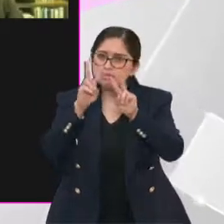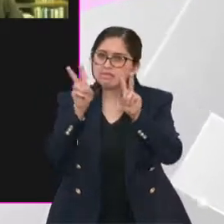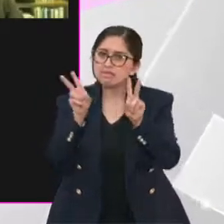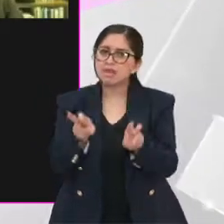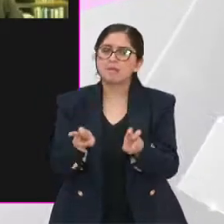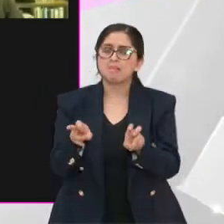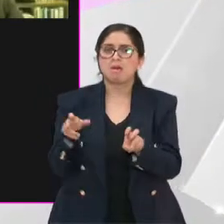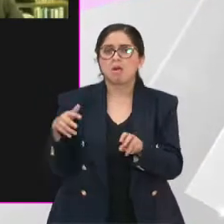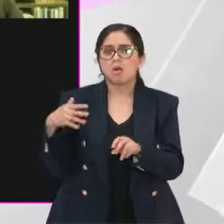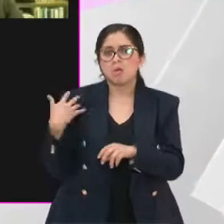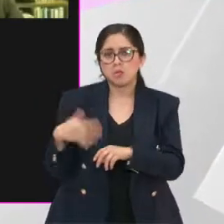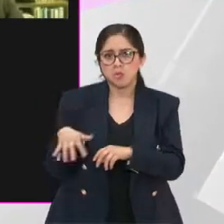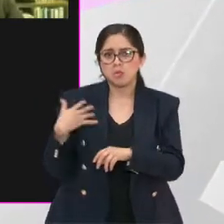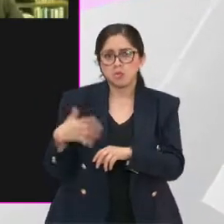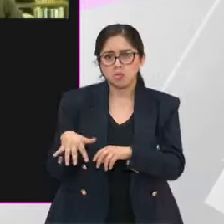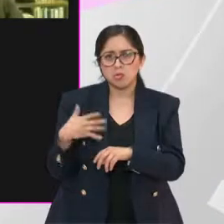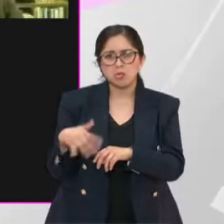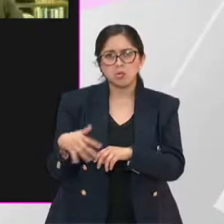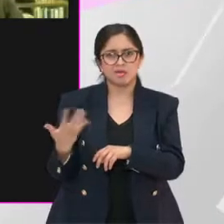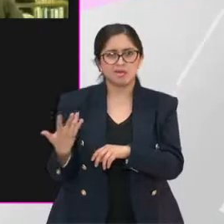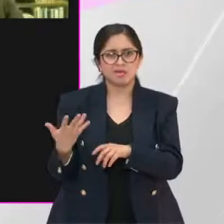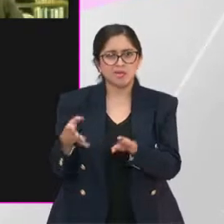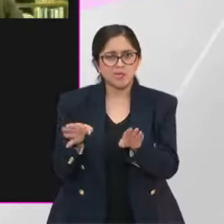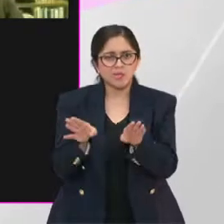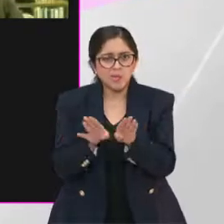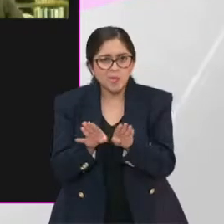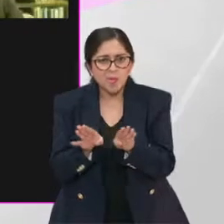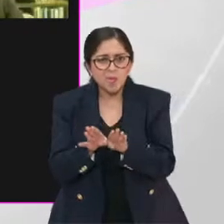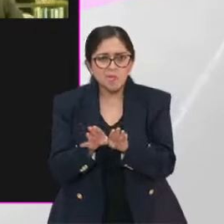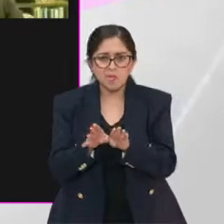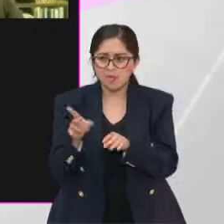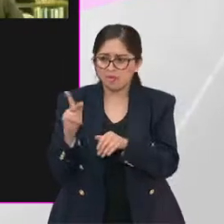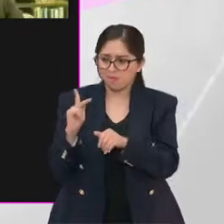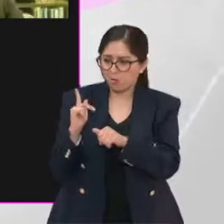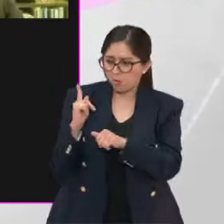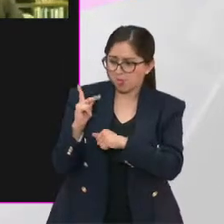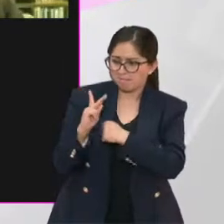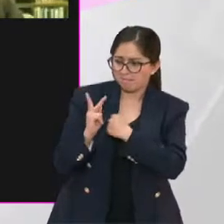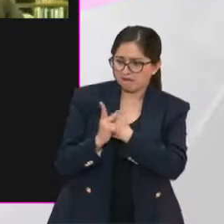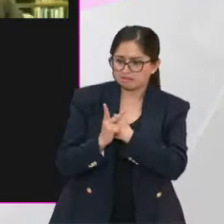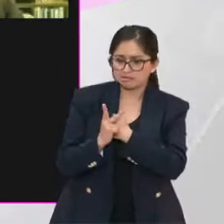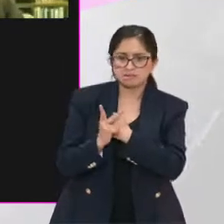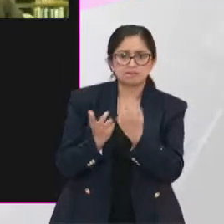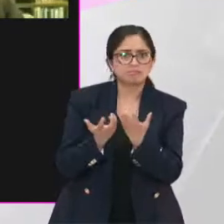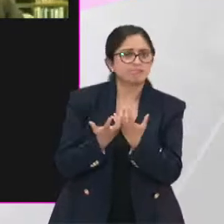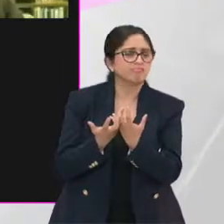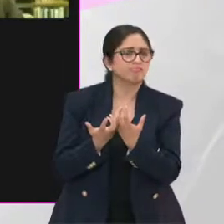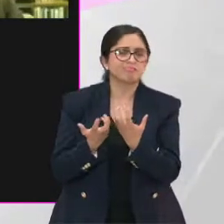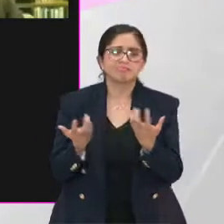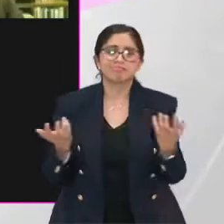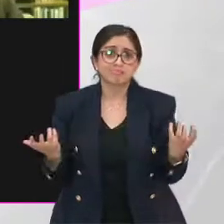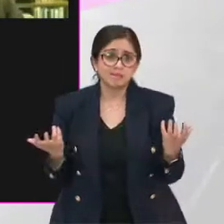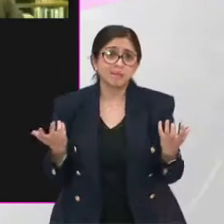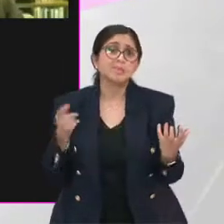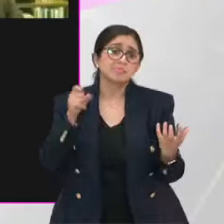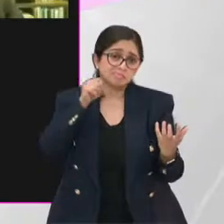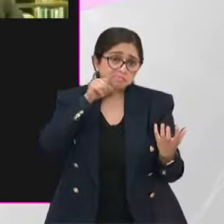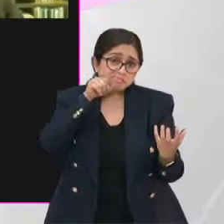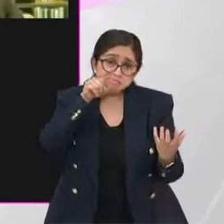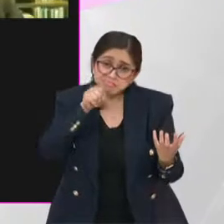which explains such a complex topic like the division of a country, and